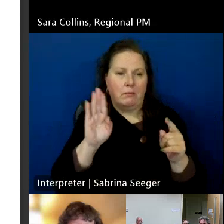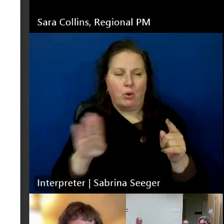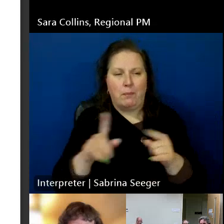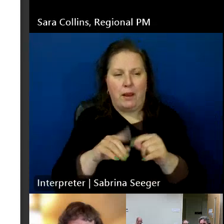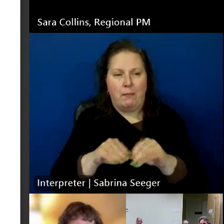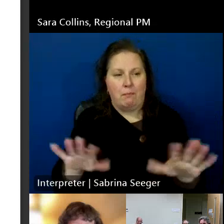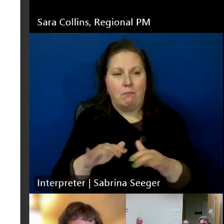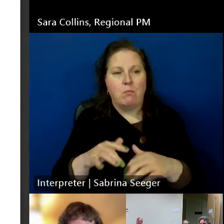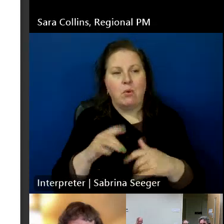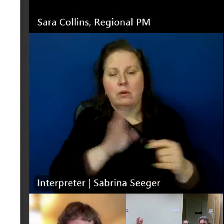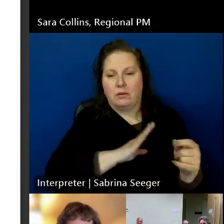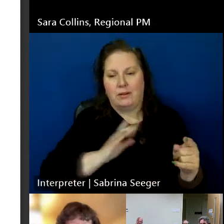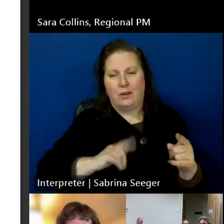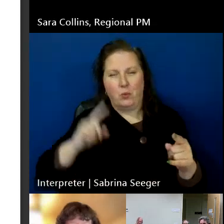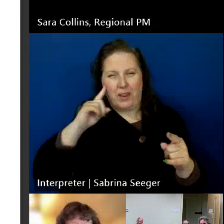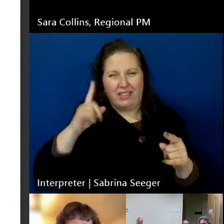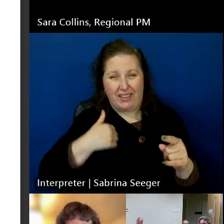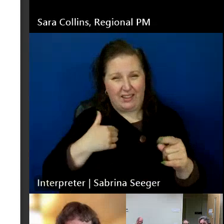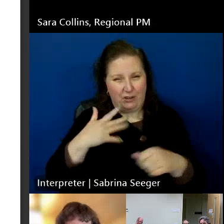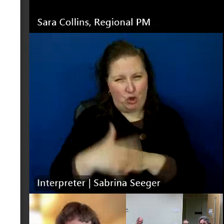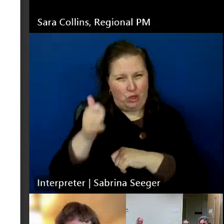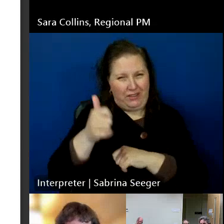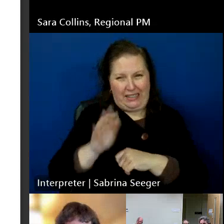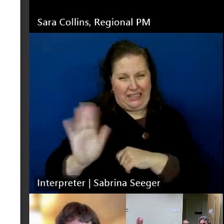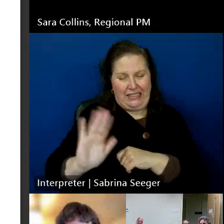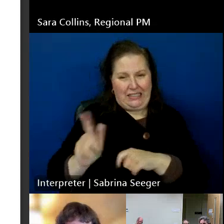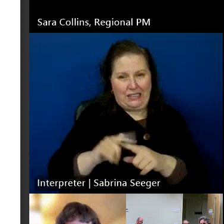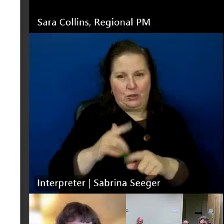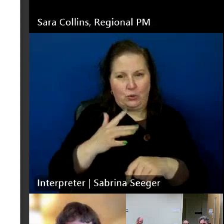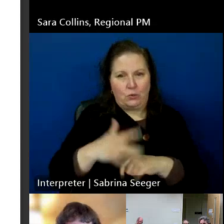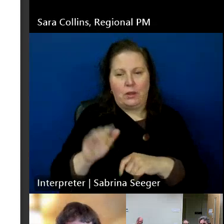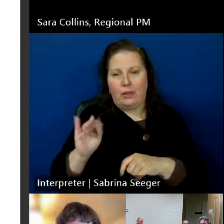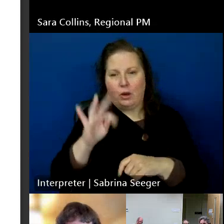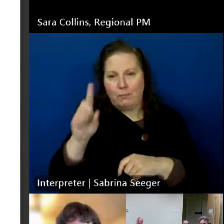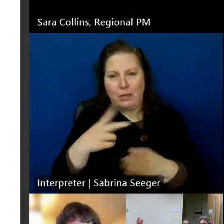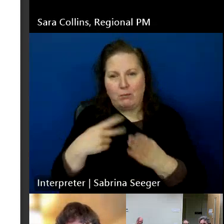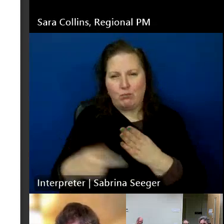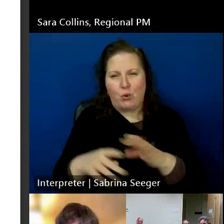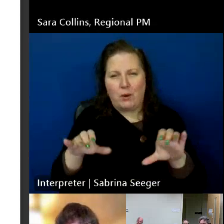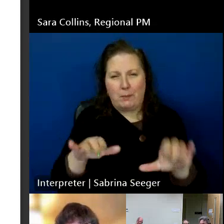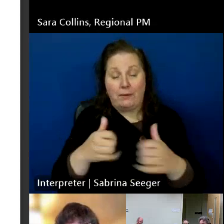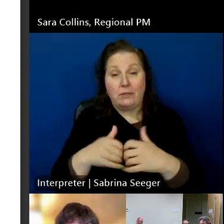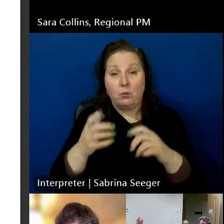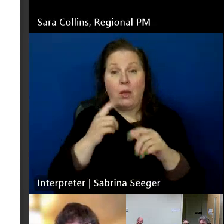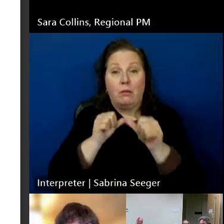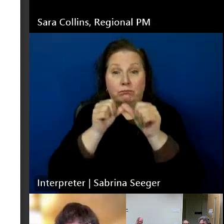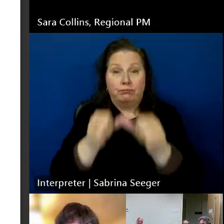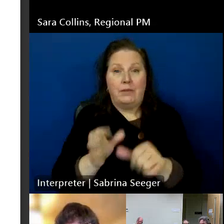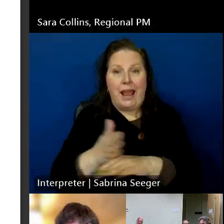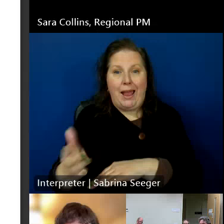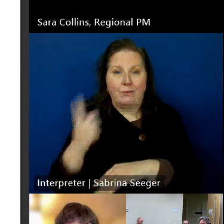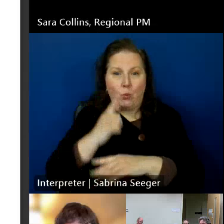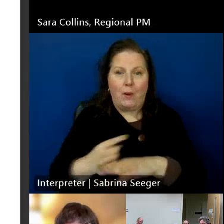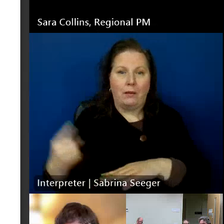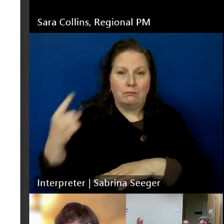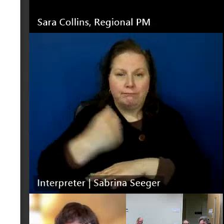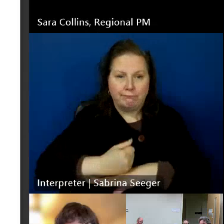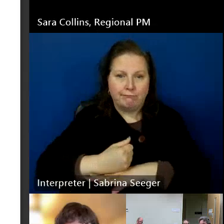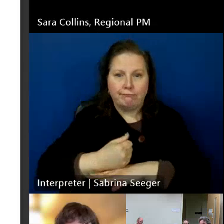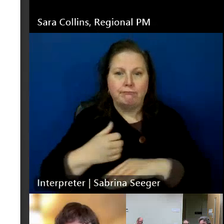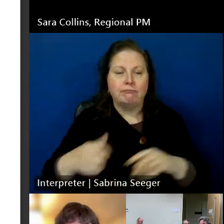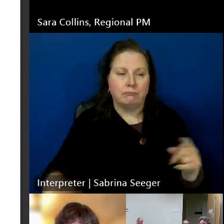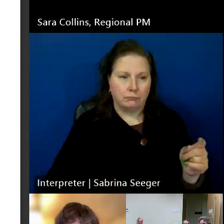we feel might be too soon because there are BEAD program activities that are likely to happen after that date. And